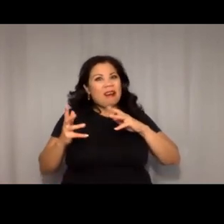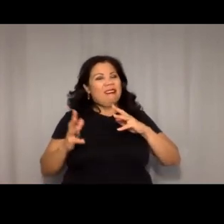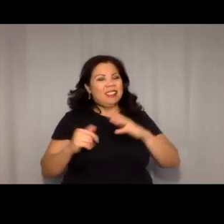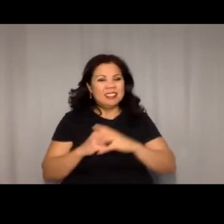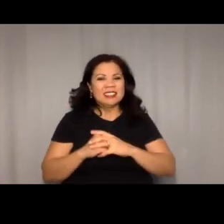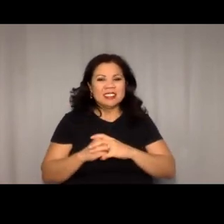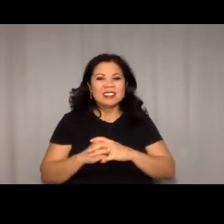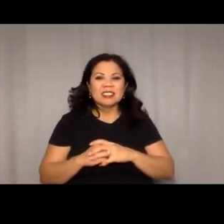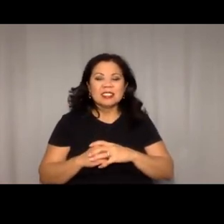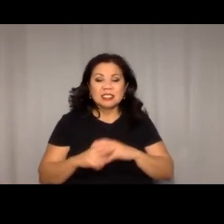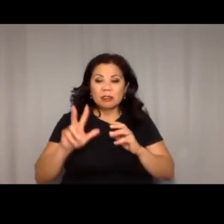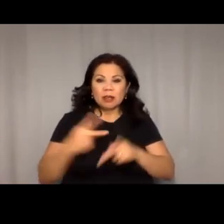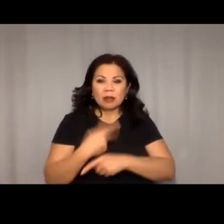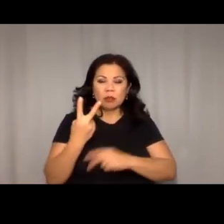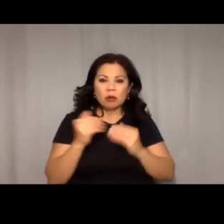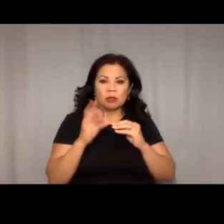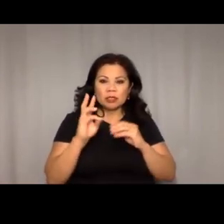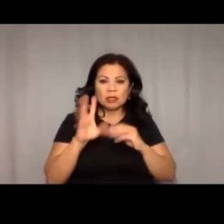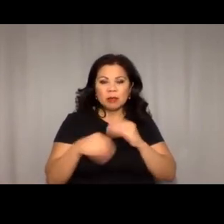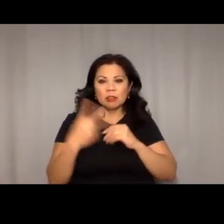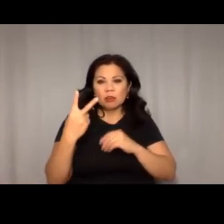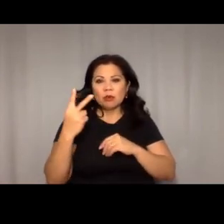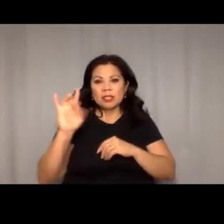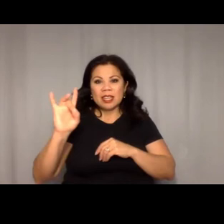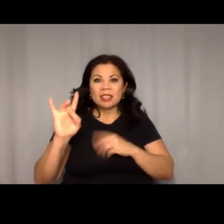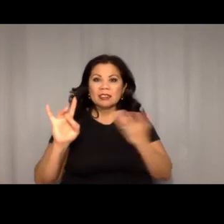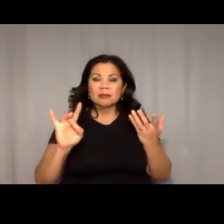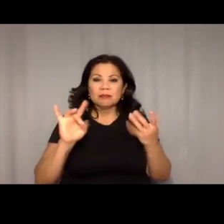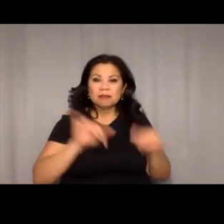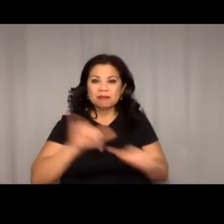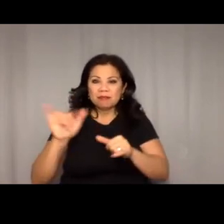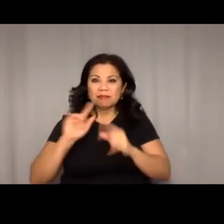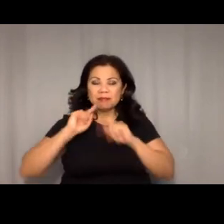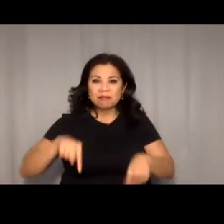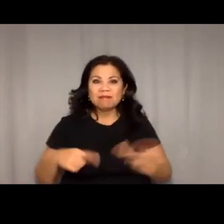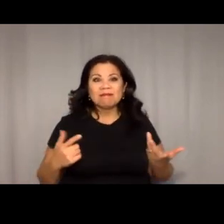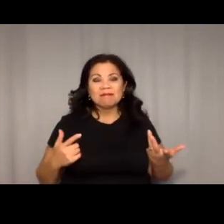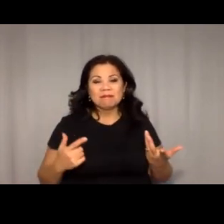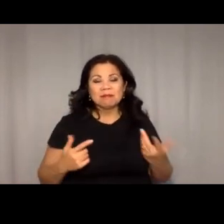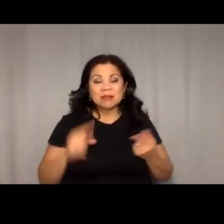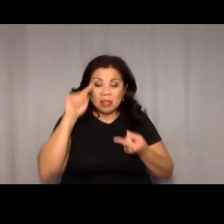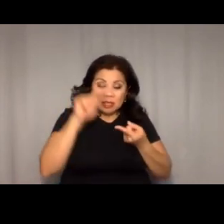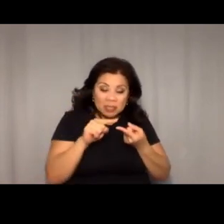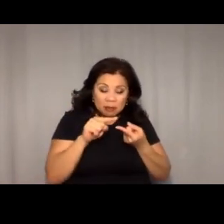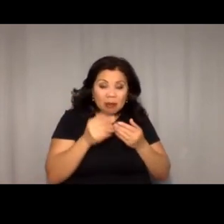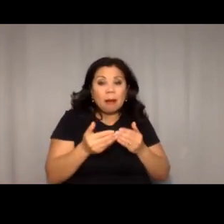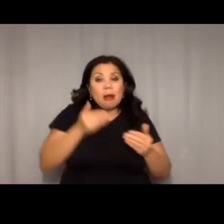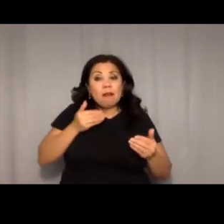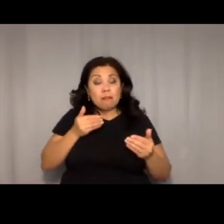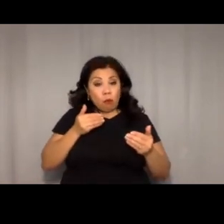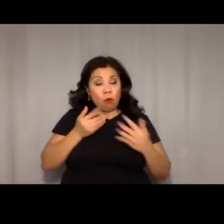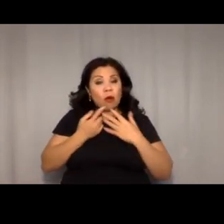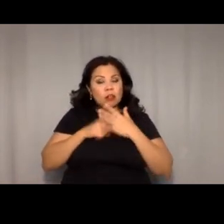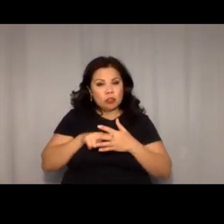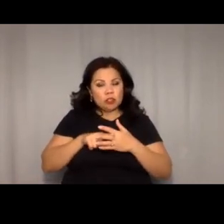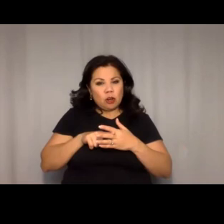Okay, 3 times 2 is 6 plus 2 is 8. There we go. So you can simplify beforehand if you need to